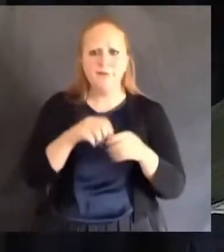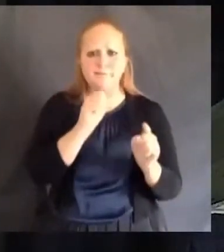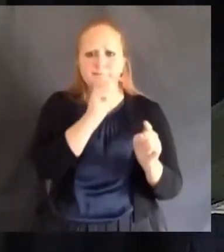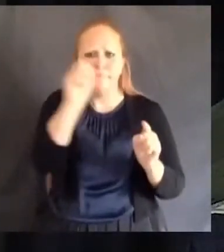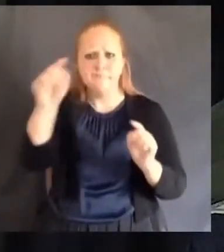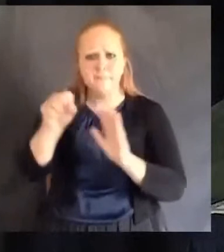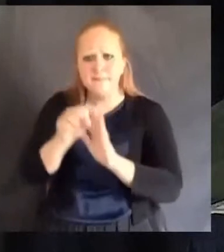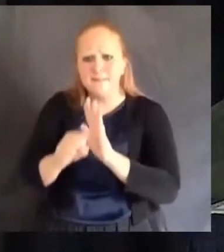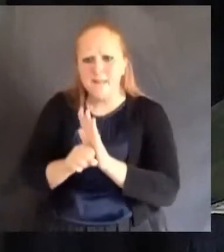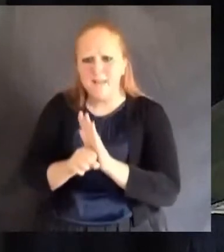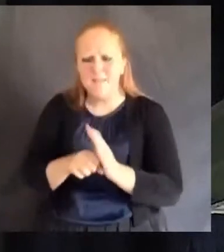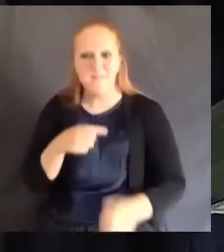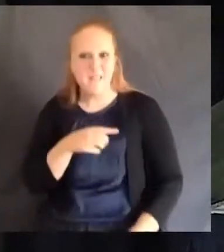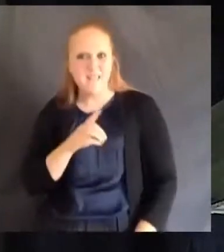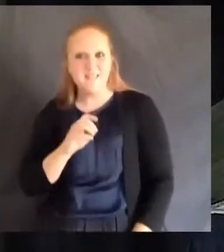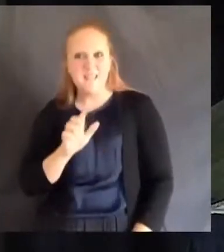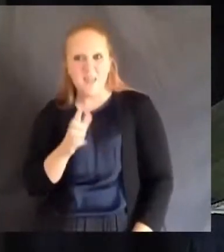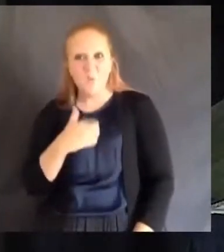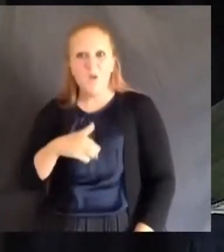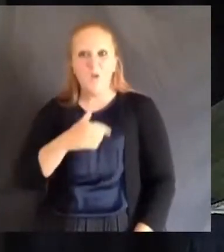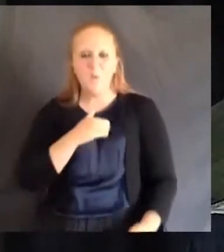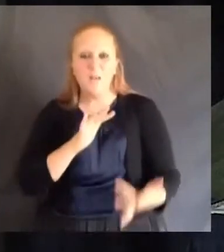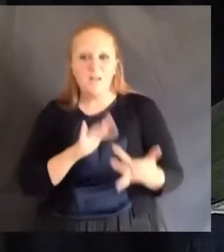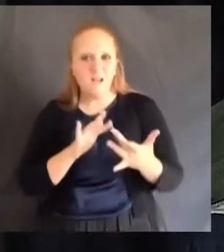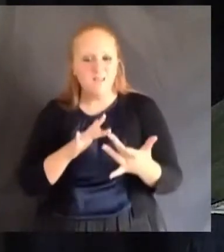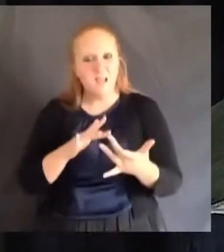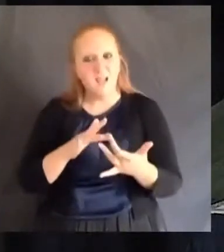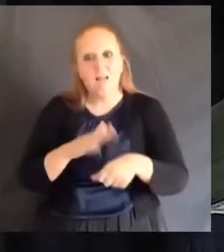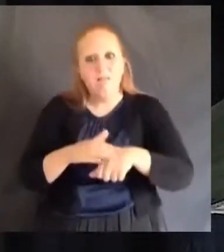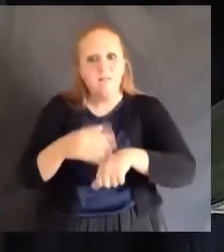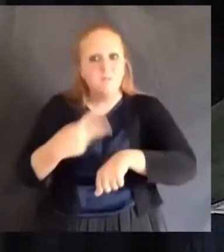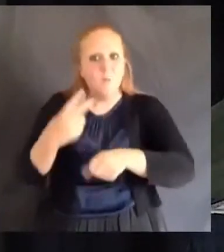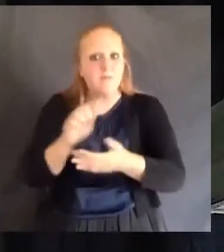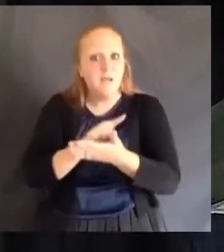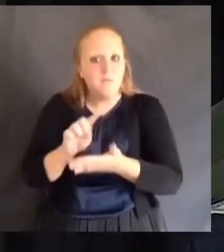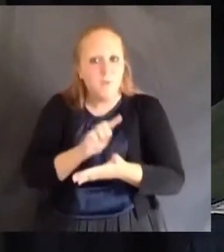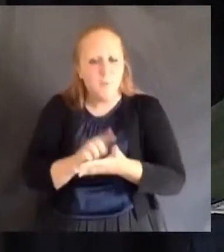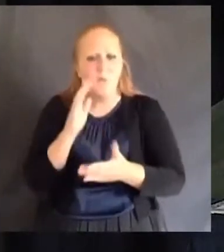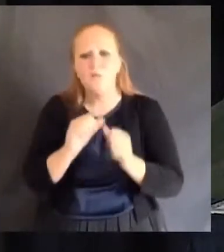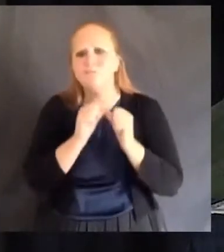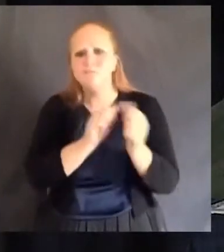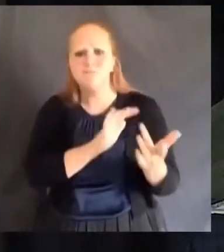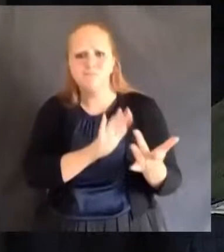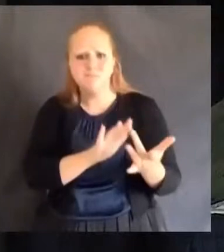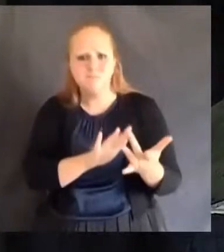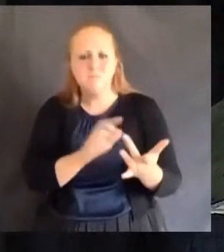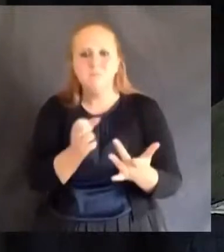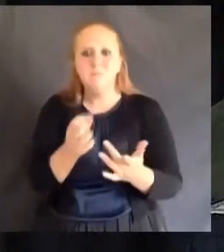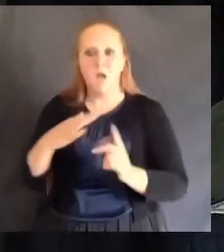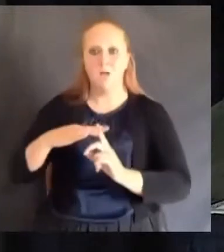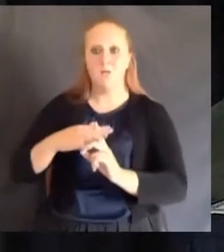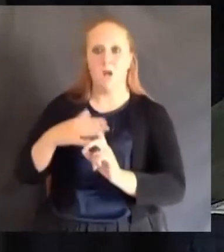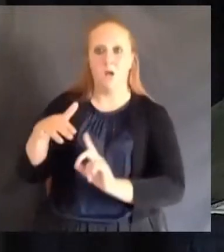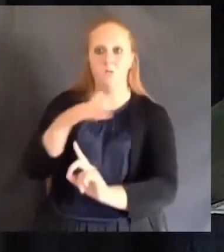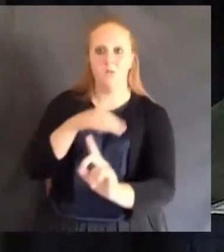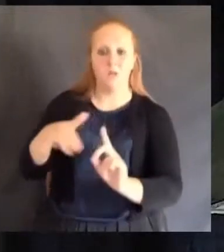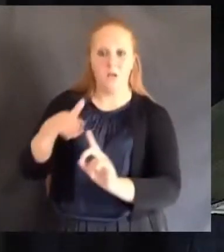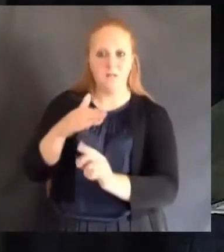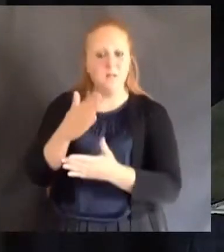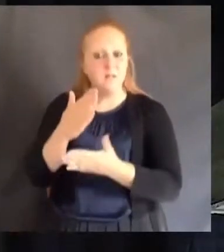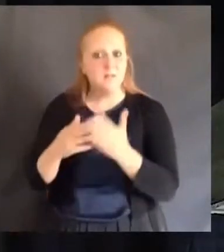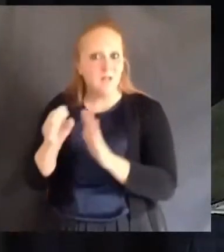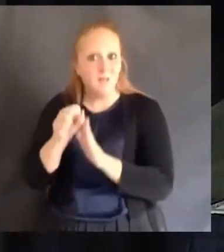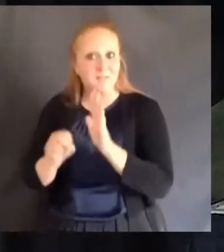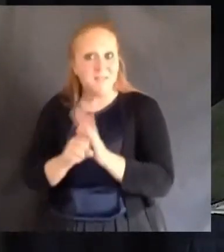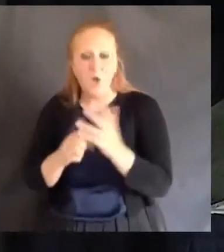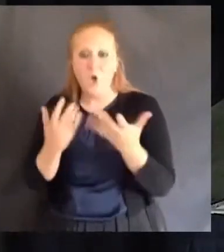you know, twice weekly, and we will continue to talk to them. But just remember, in context, there are a lot of states around the country that have done blanket quarantines for anybody